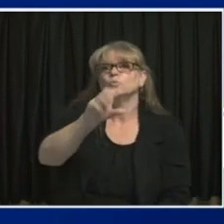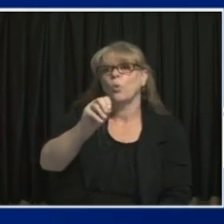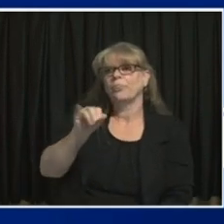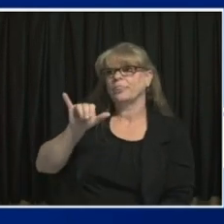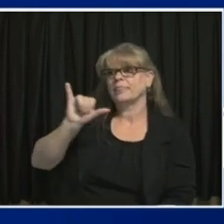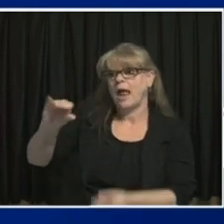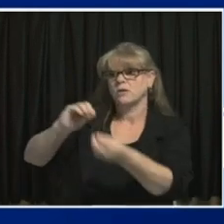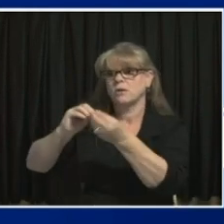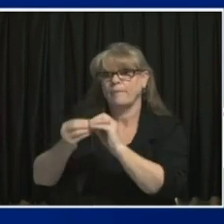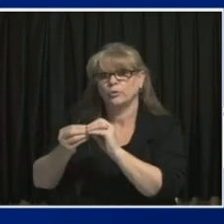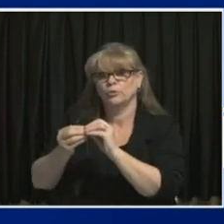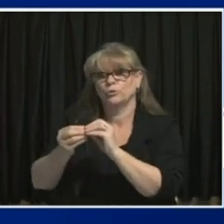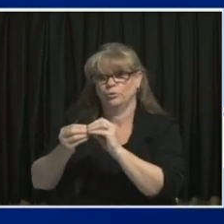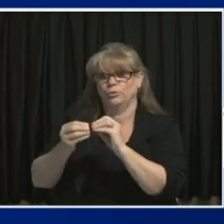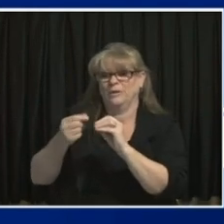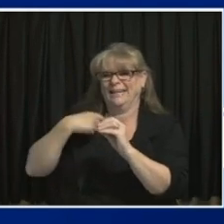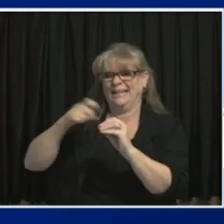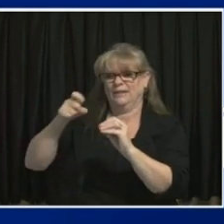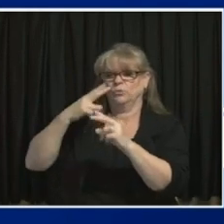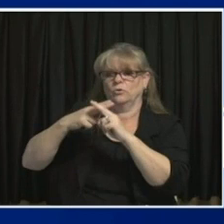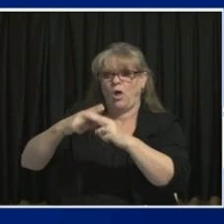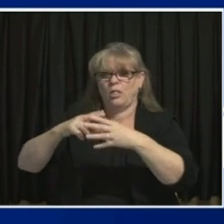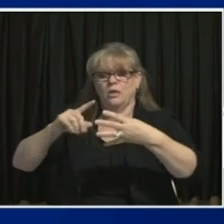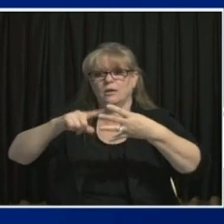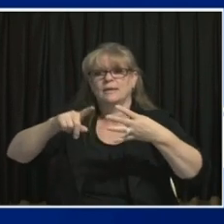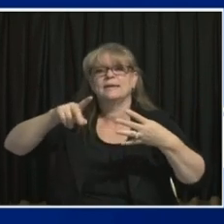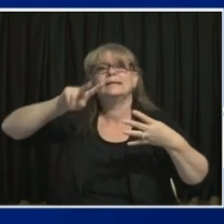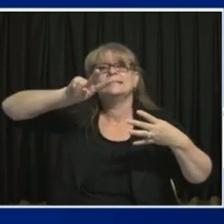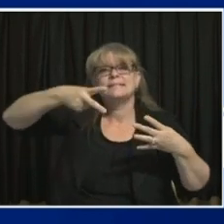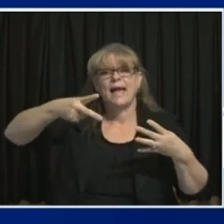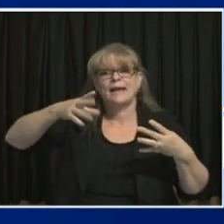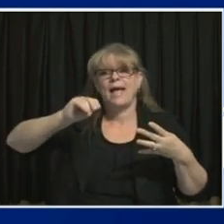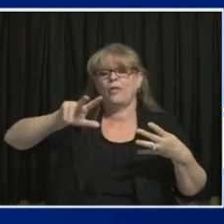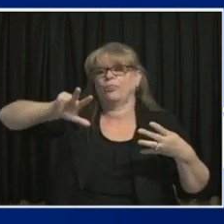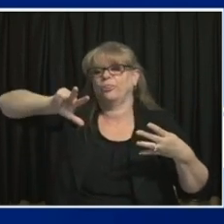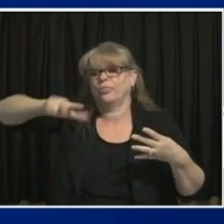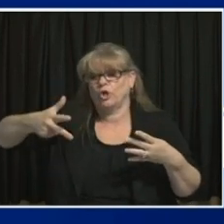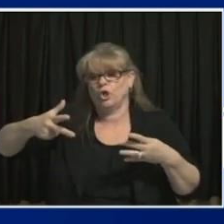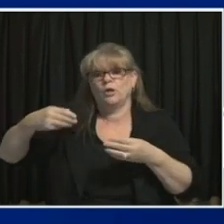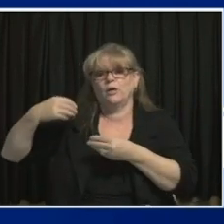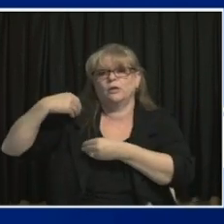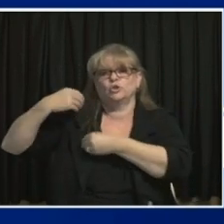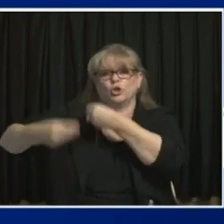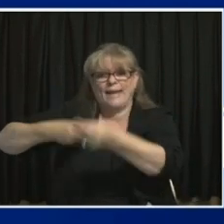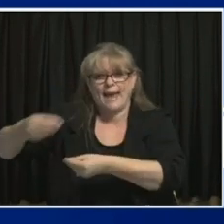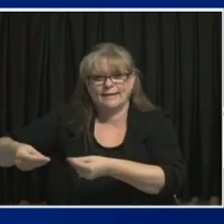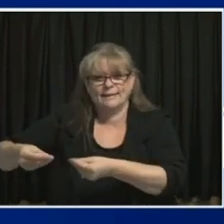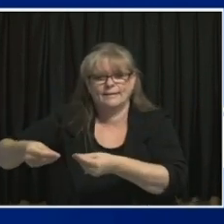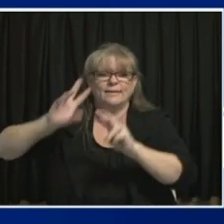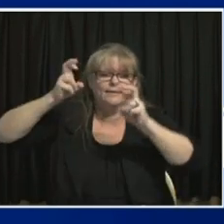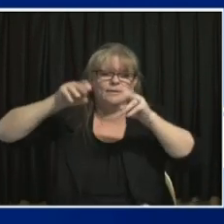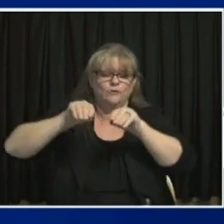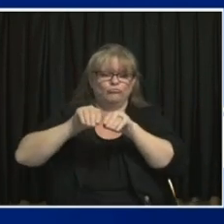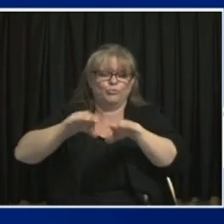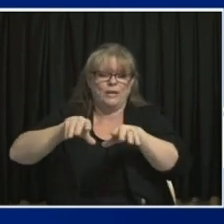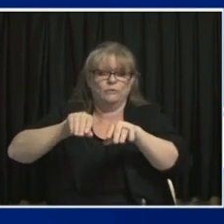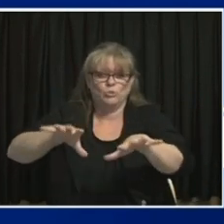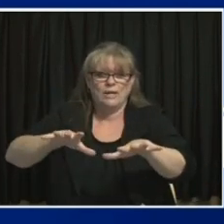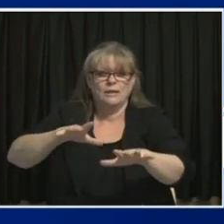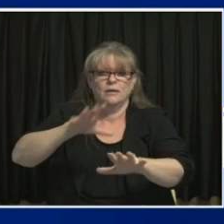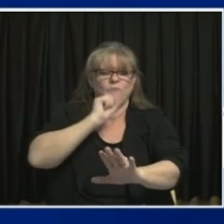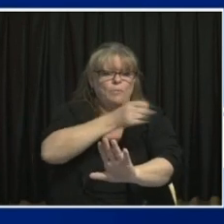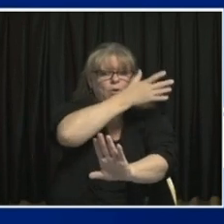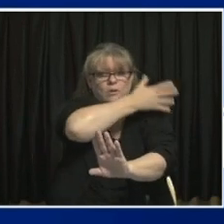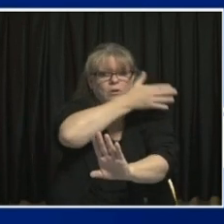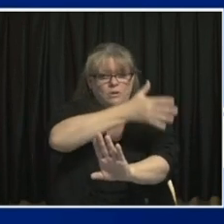transmission. That means when one person is sick, how many people do they infect? in this new world where we're back at work at offices, where